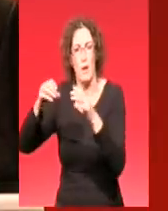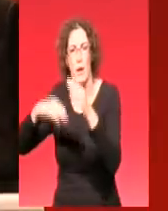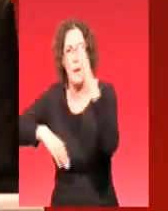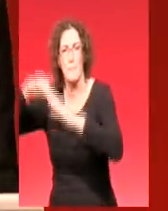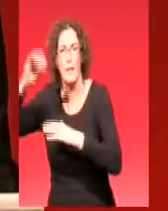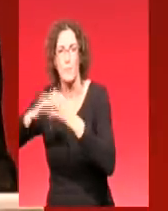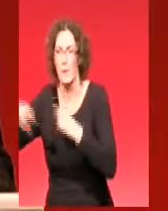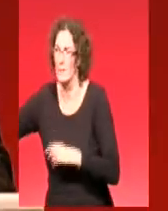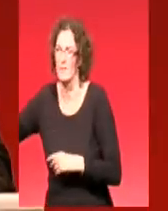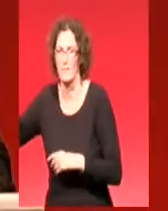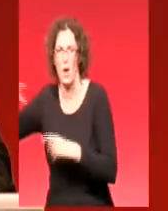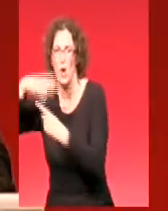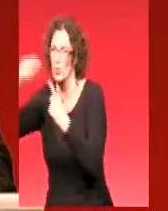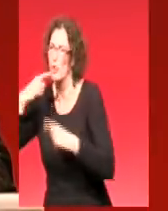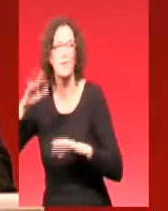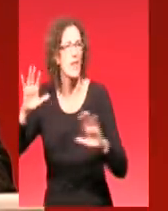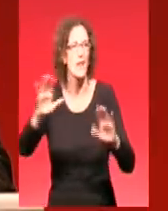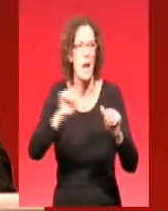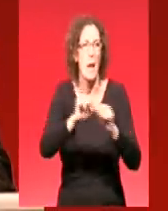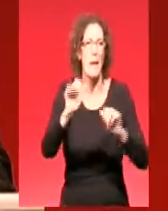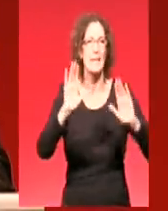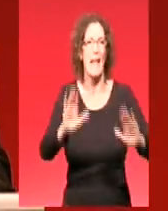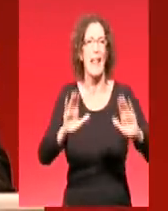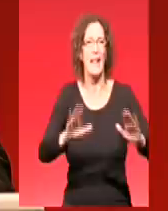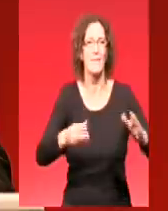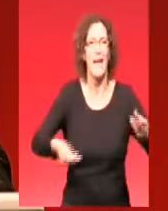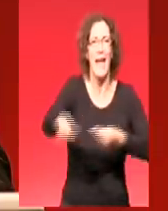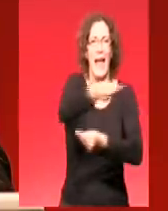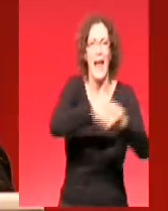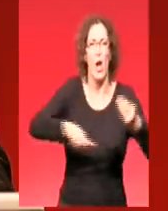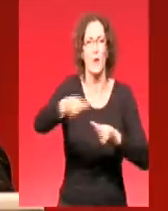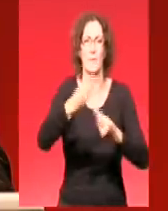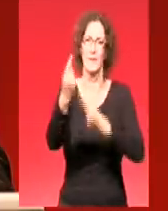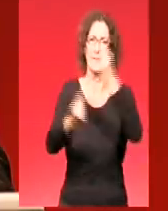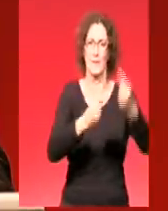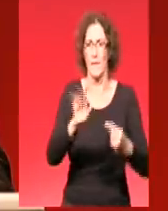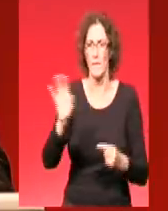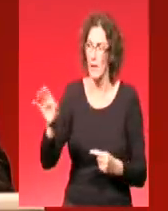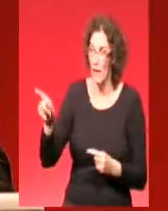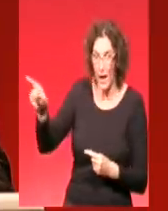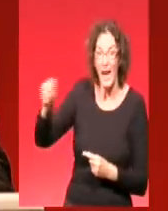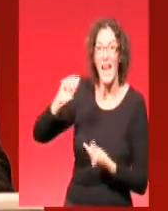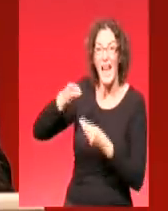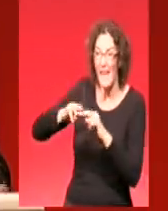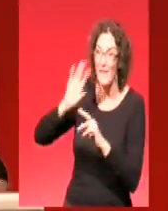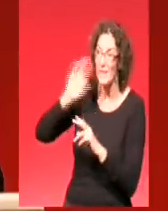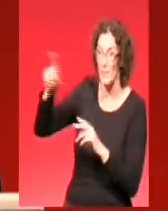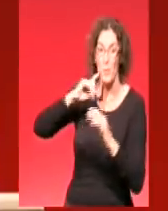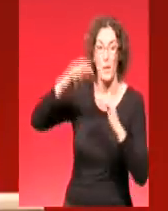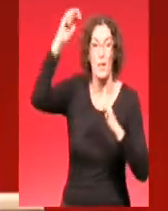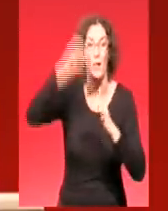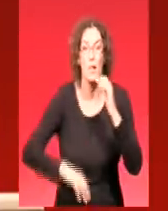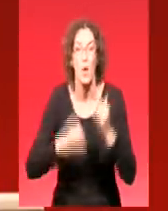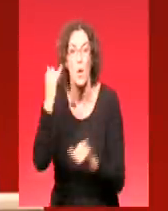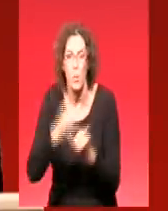the Tories opposed us. But we understood that if the banks failed, it wouldn't have been the bankers that paid the price. It would be the